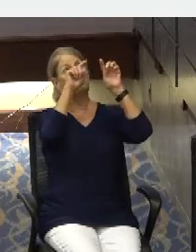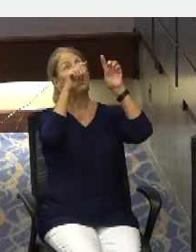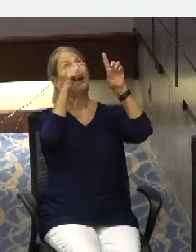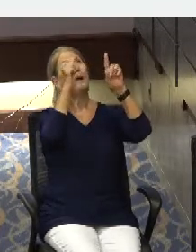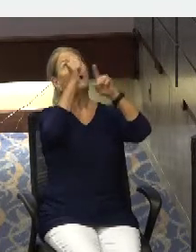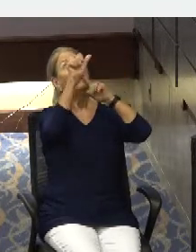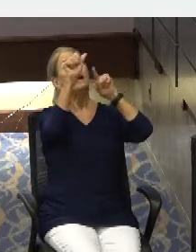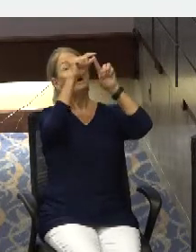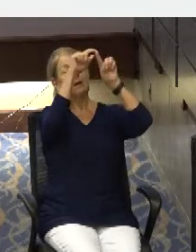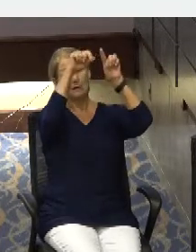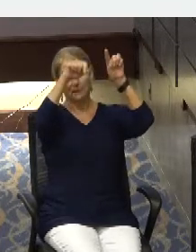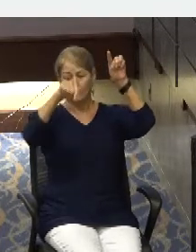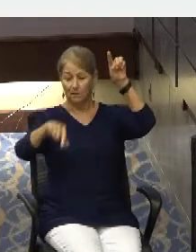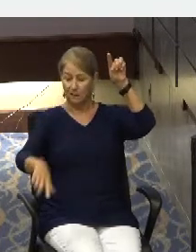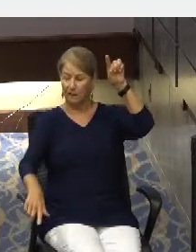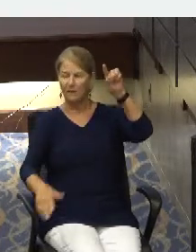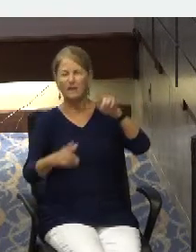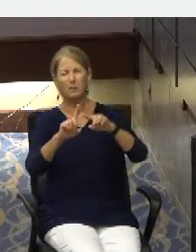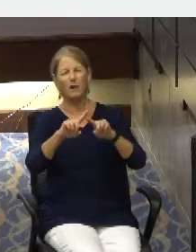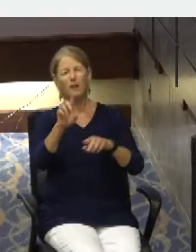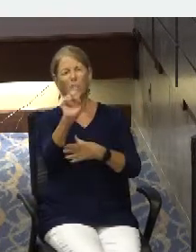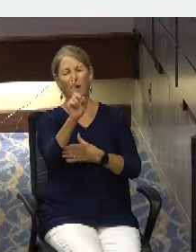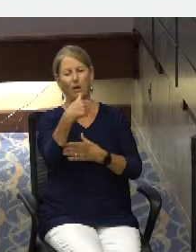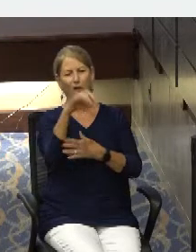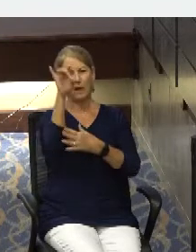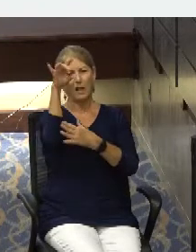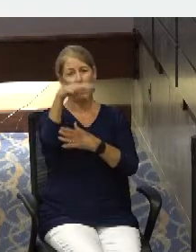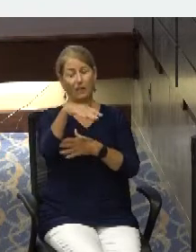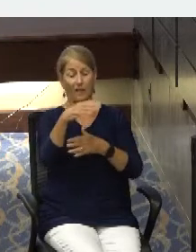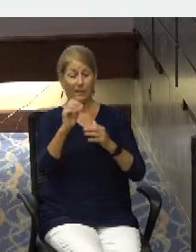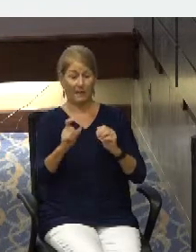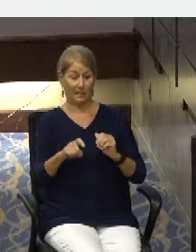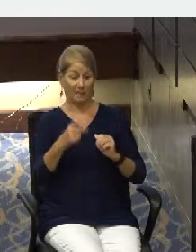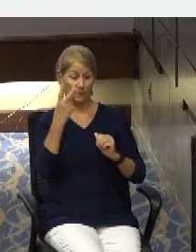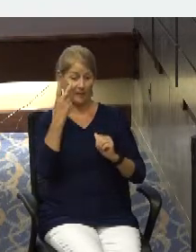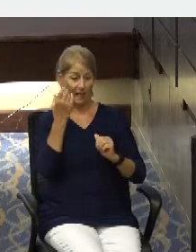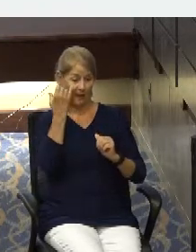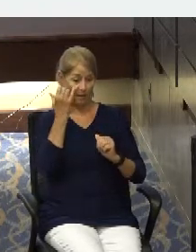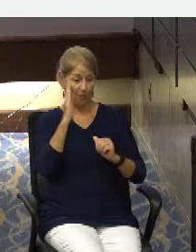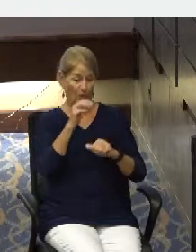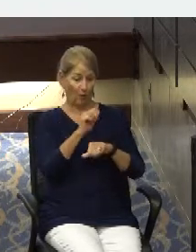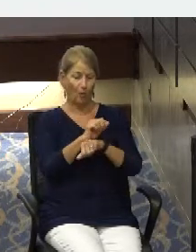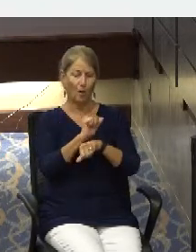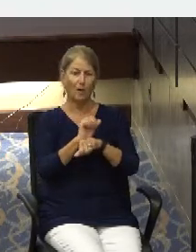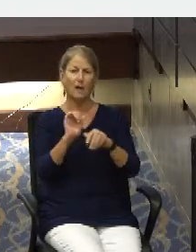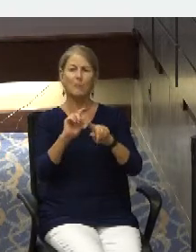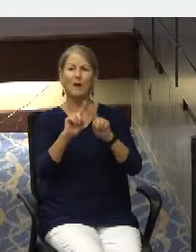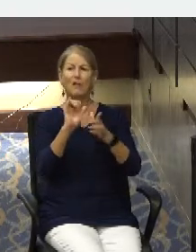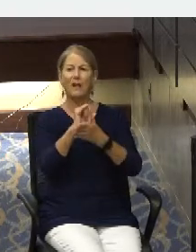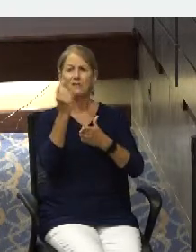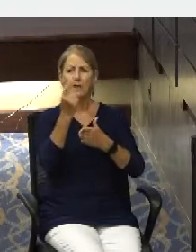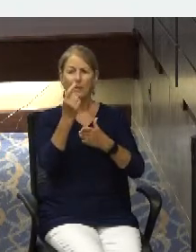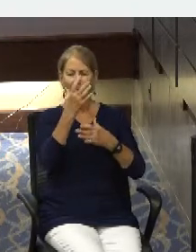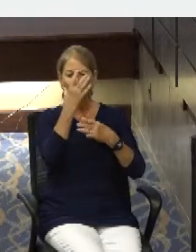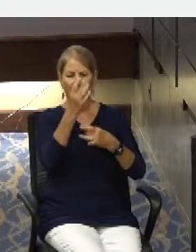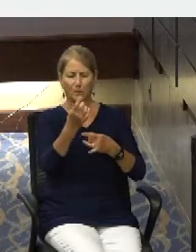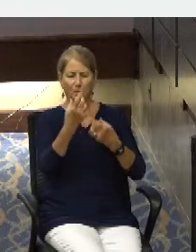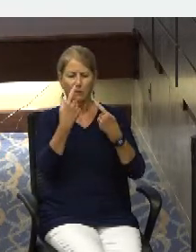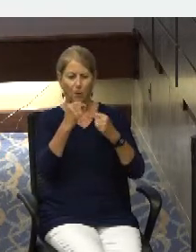is an aspirational element that they need to prototype and see if it will work, but that's something that they're interested in trying to